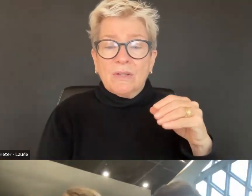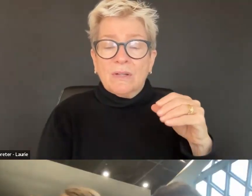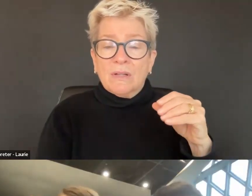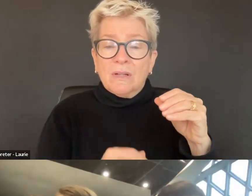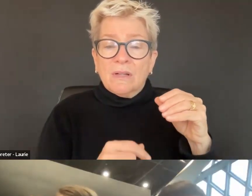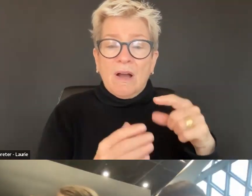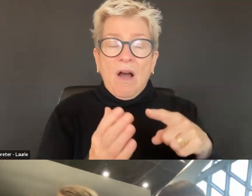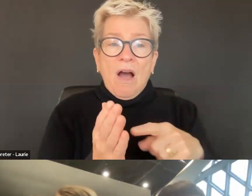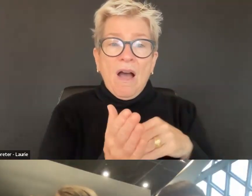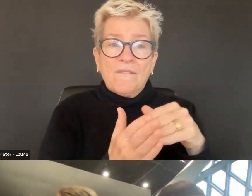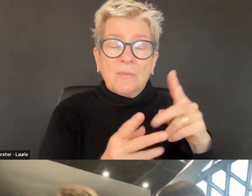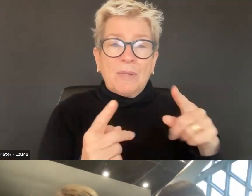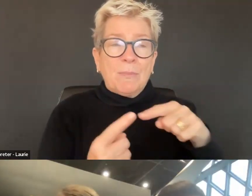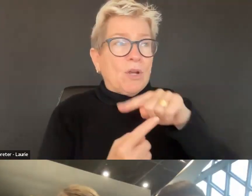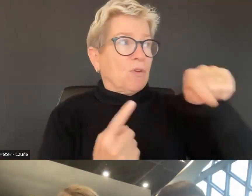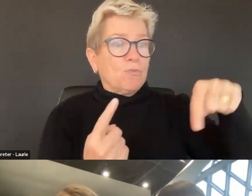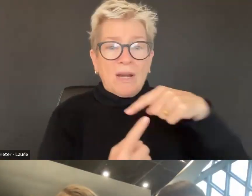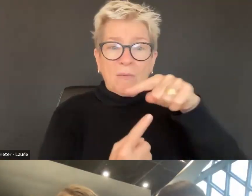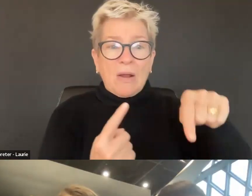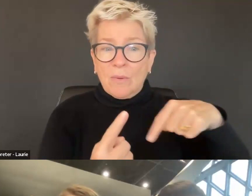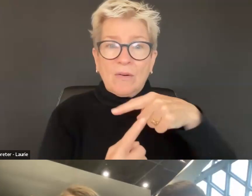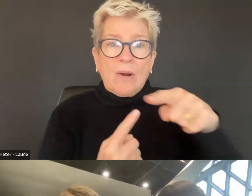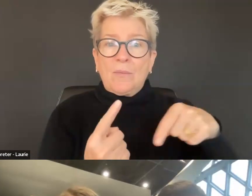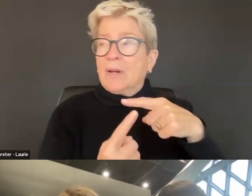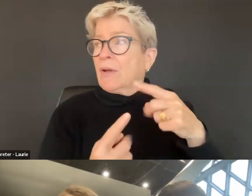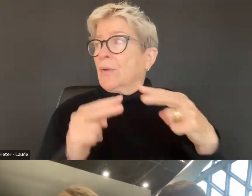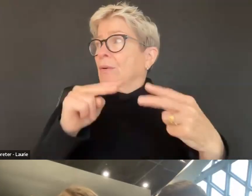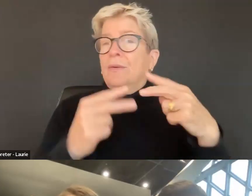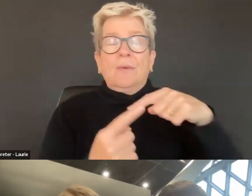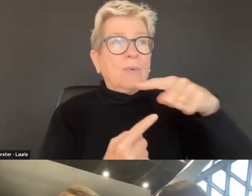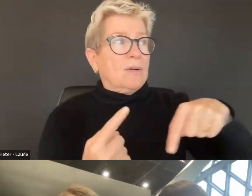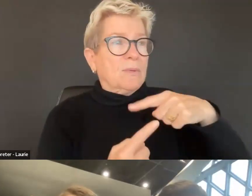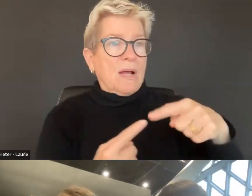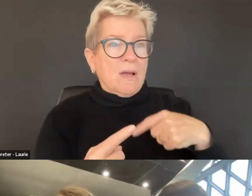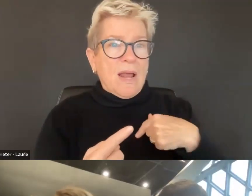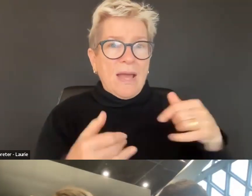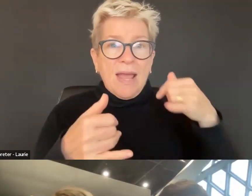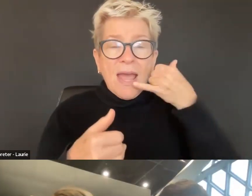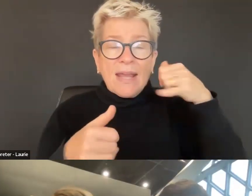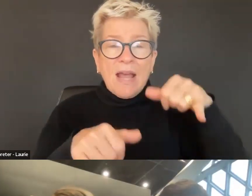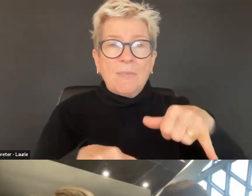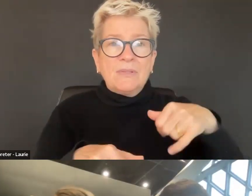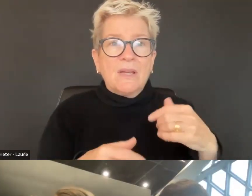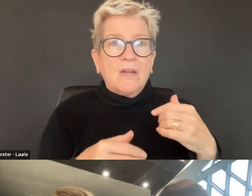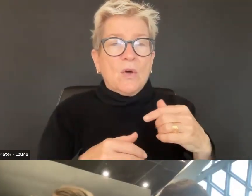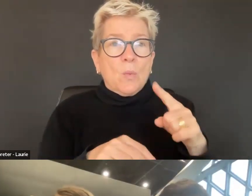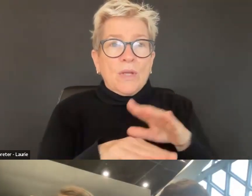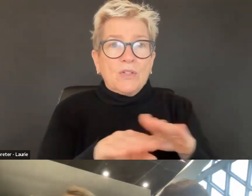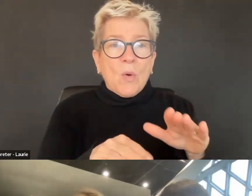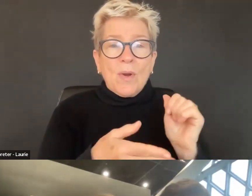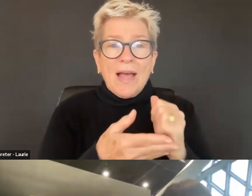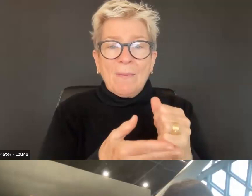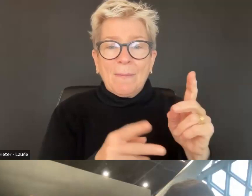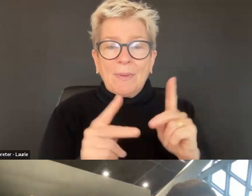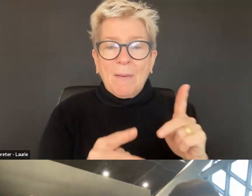the runaround. I don't know how often I hang up angry that we don't do better for people. My heart hurts for callers. I would like to